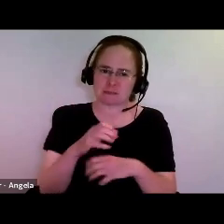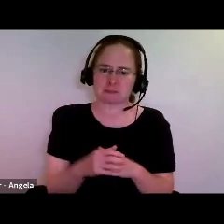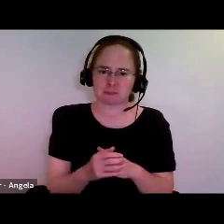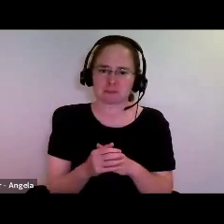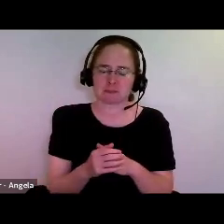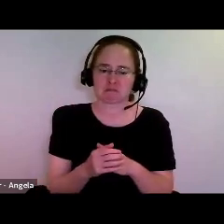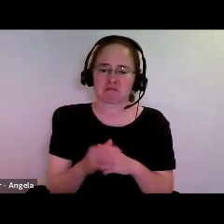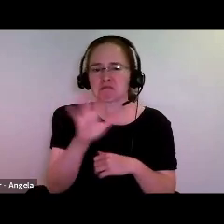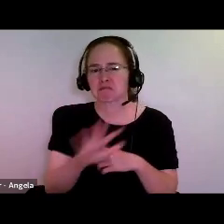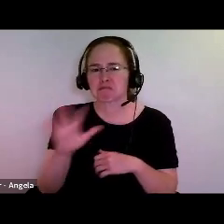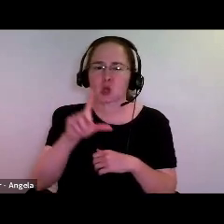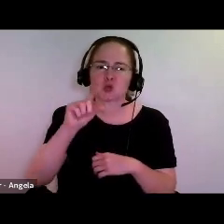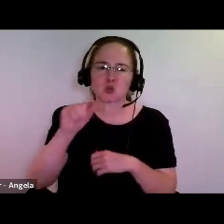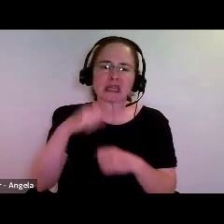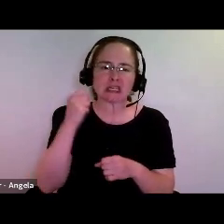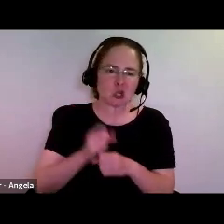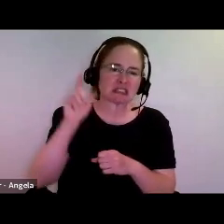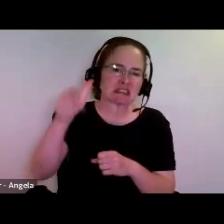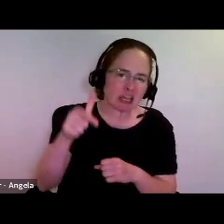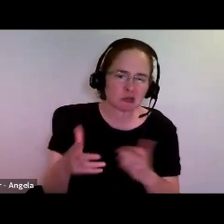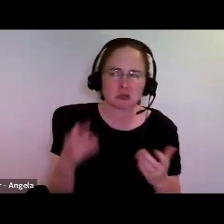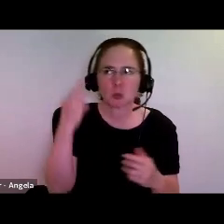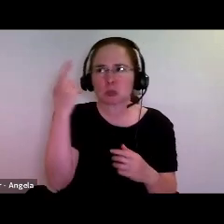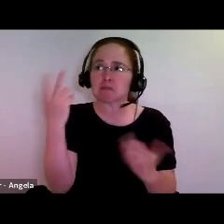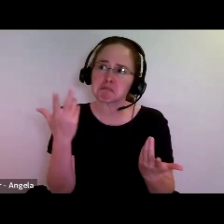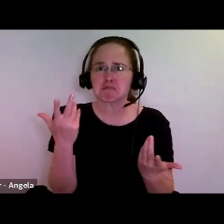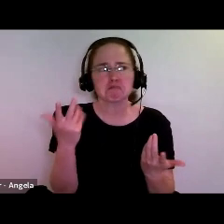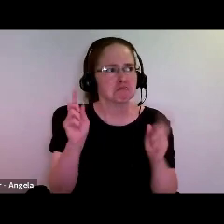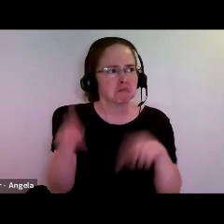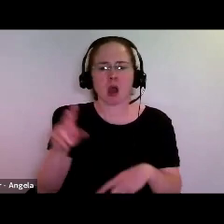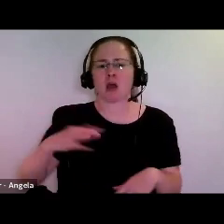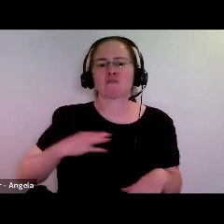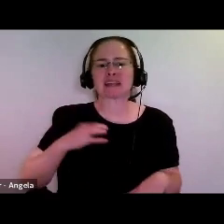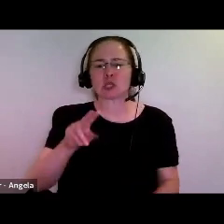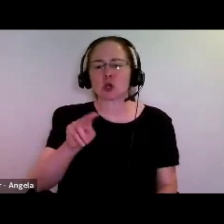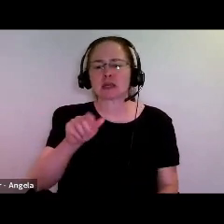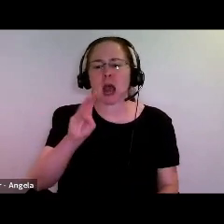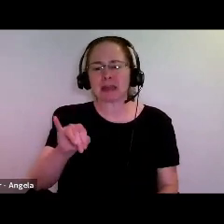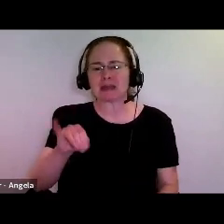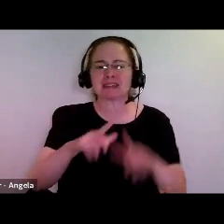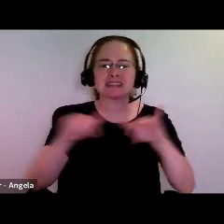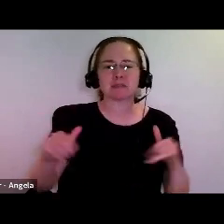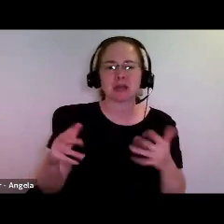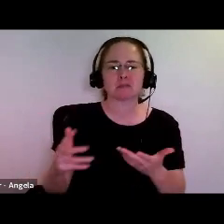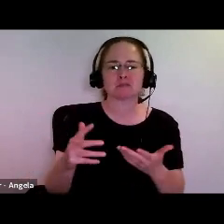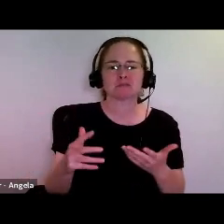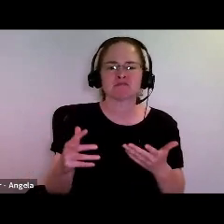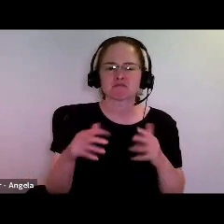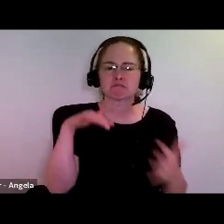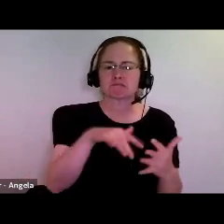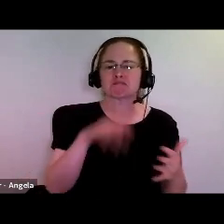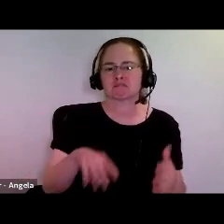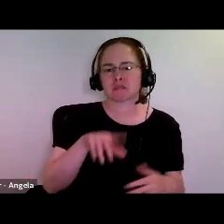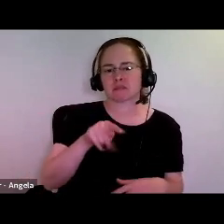And after about 20 years, I found myself volunteering at NAMI while I was working on my doctorate and